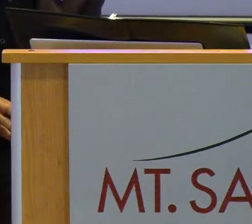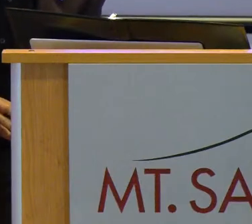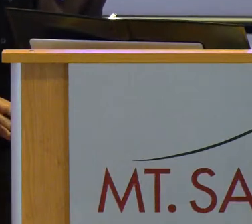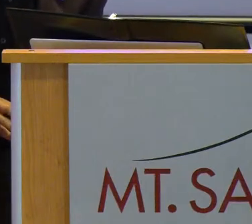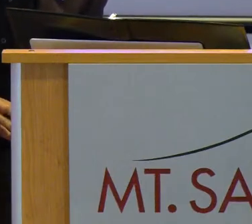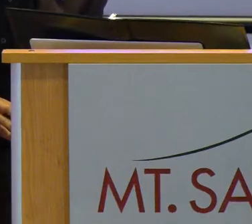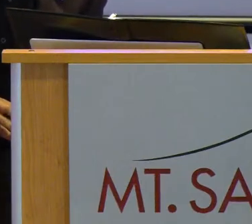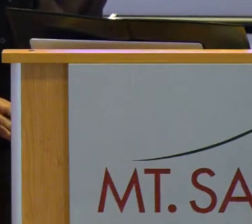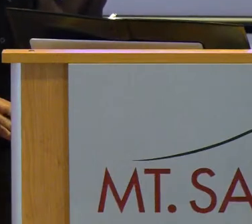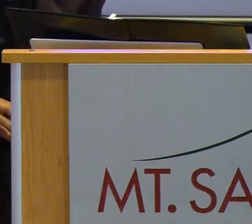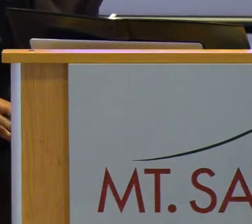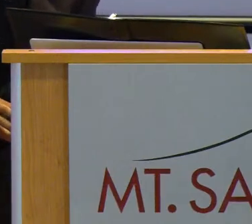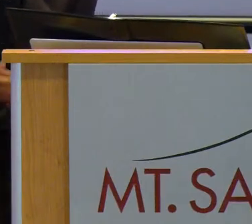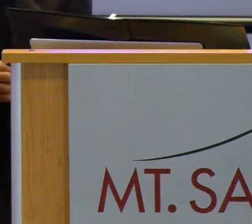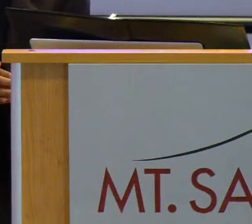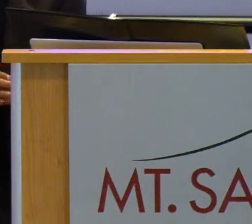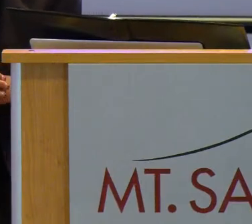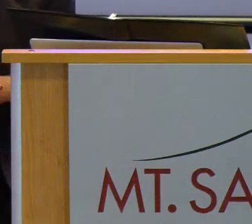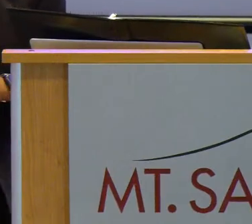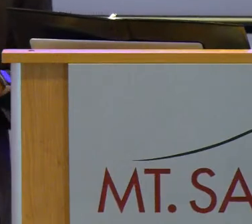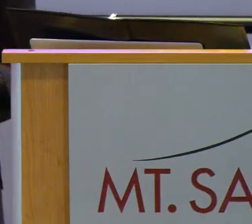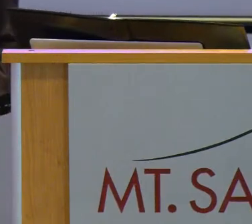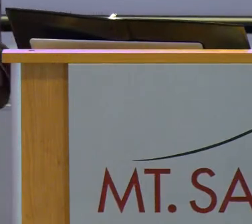to the world.